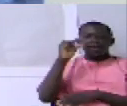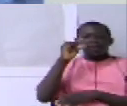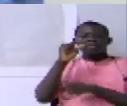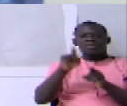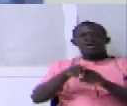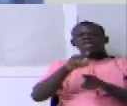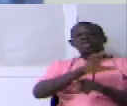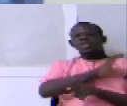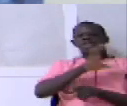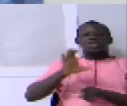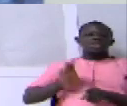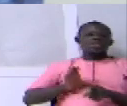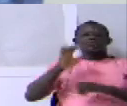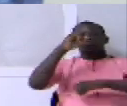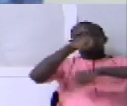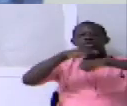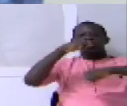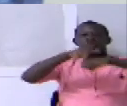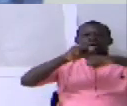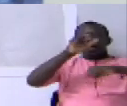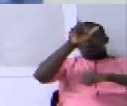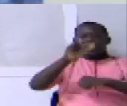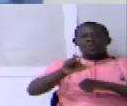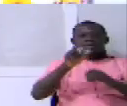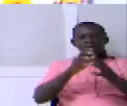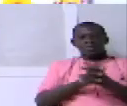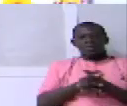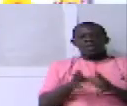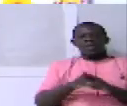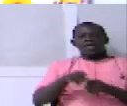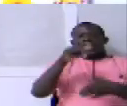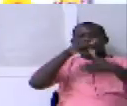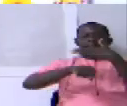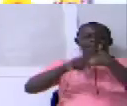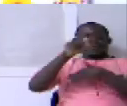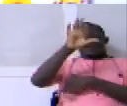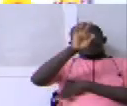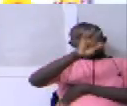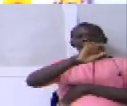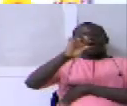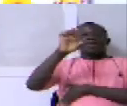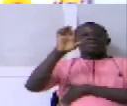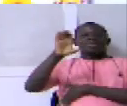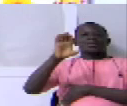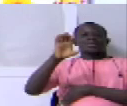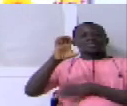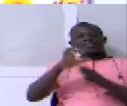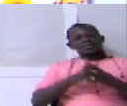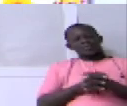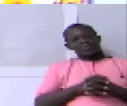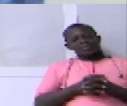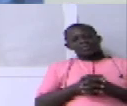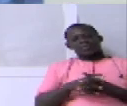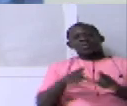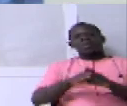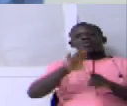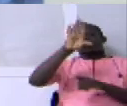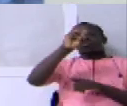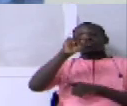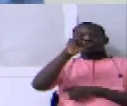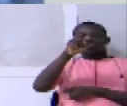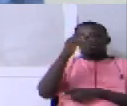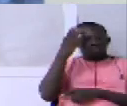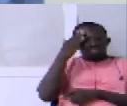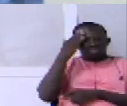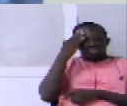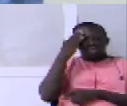nyimwele ka fo men na ko Chief Torturer. At the TRRC. Ngamo TRRC janne. Do you realize